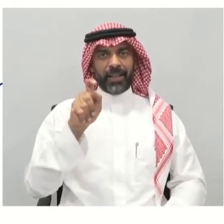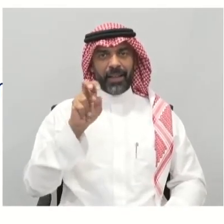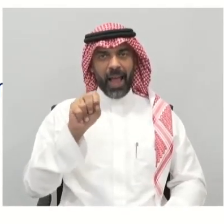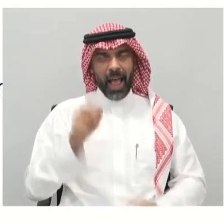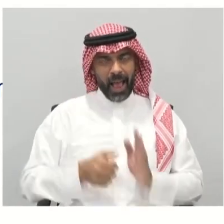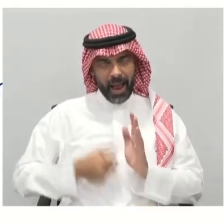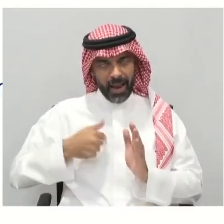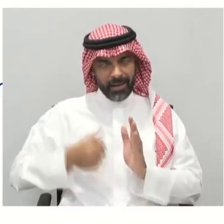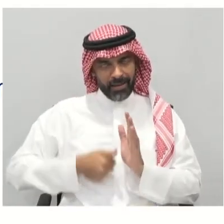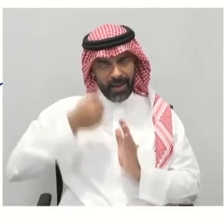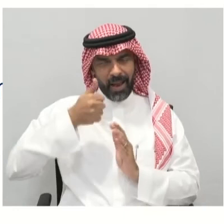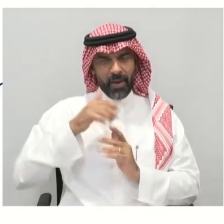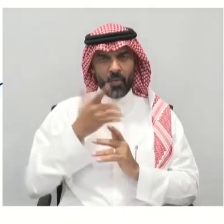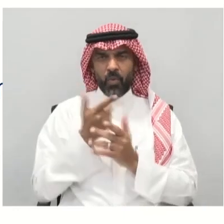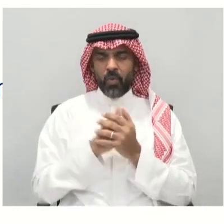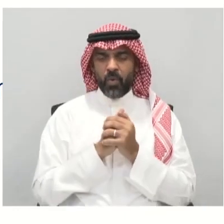out